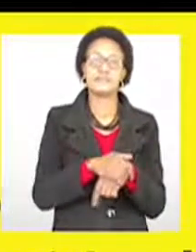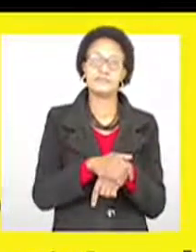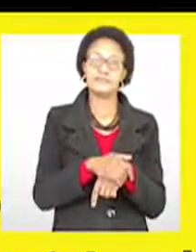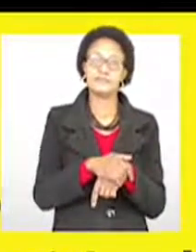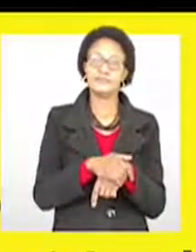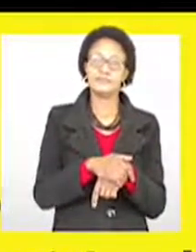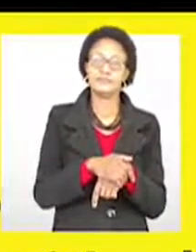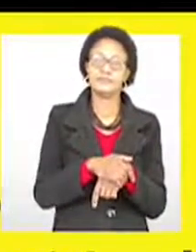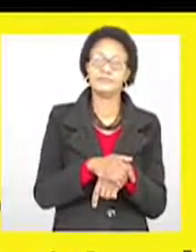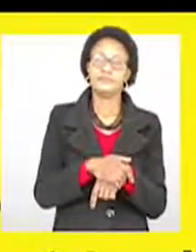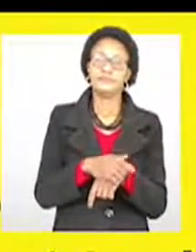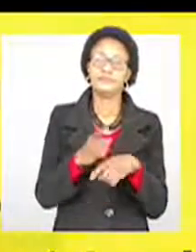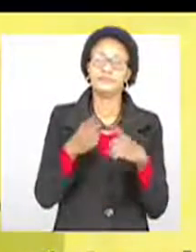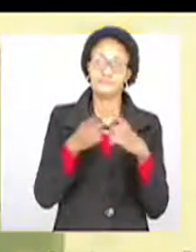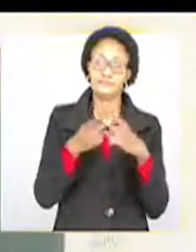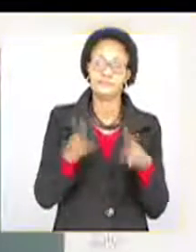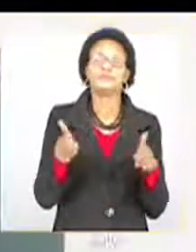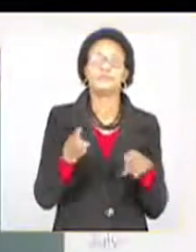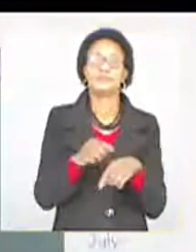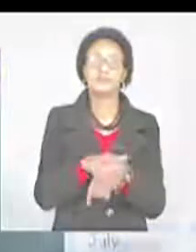the differences.